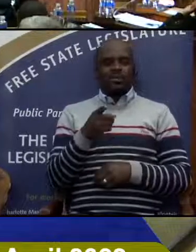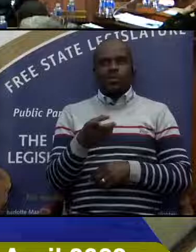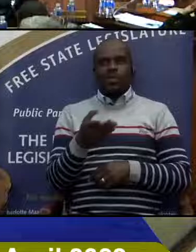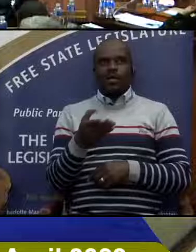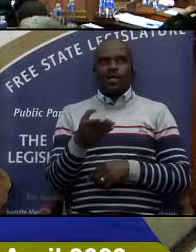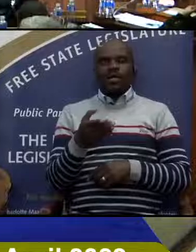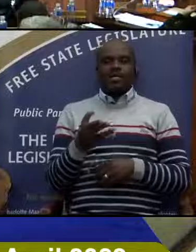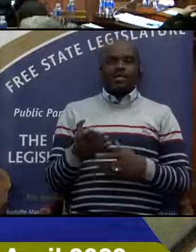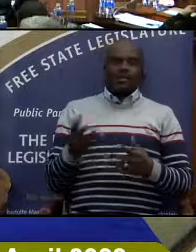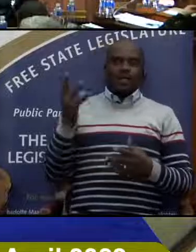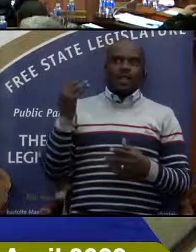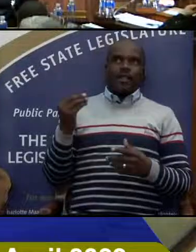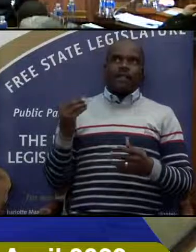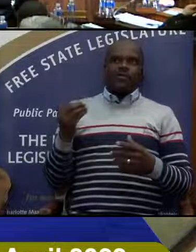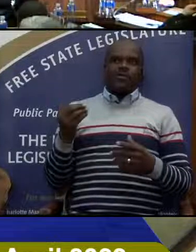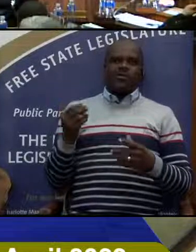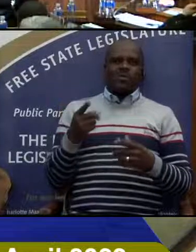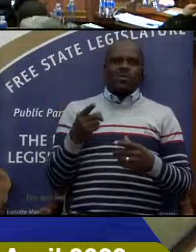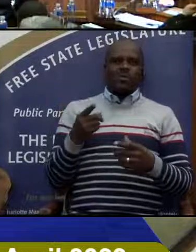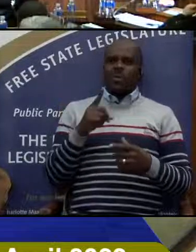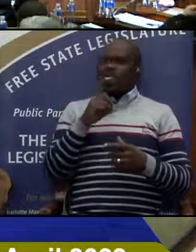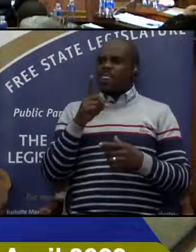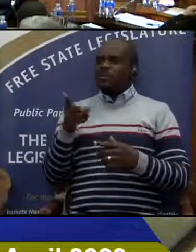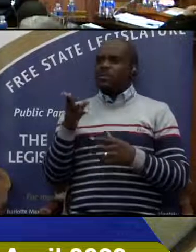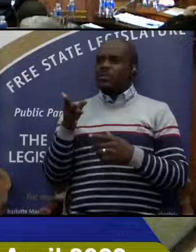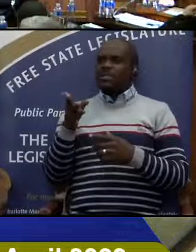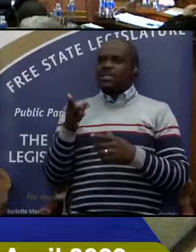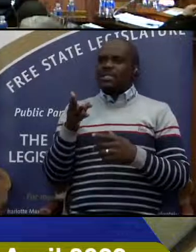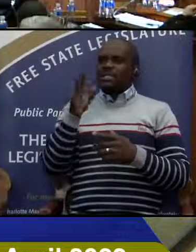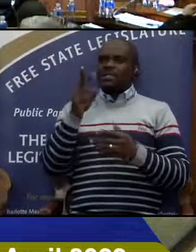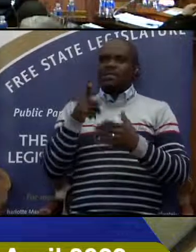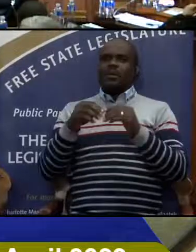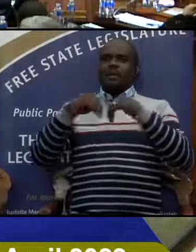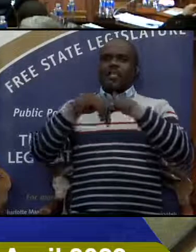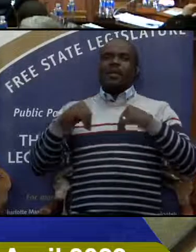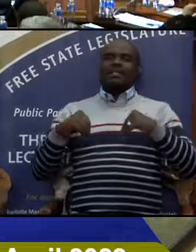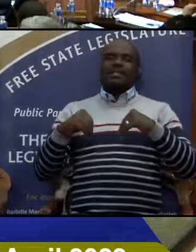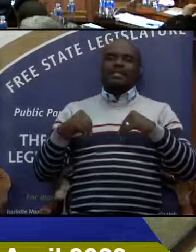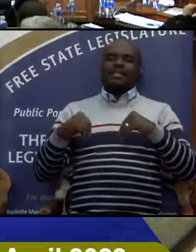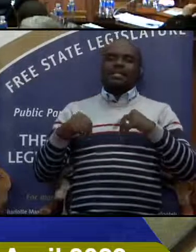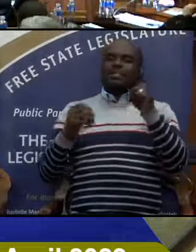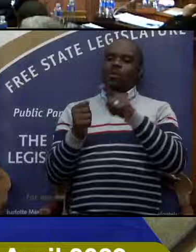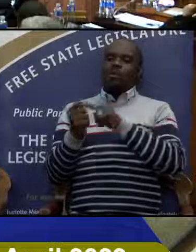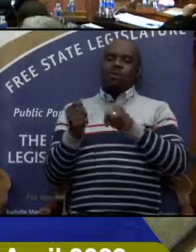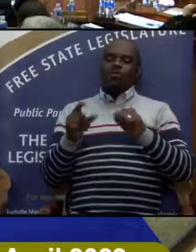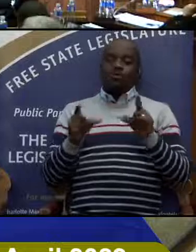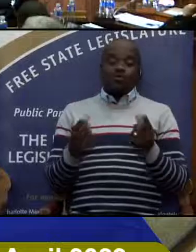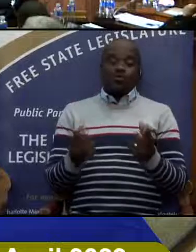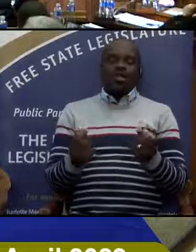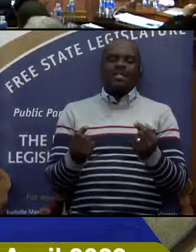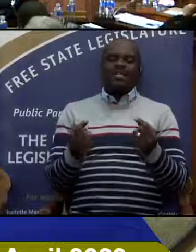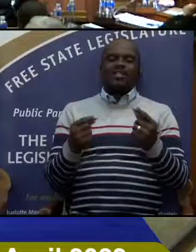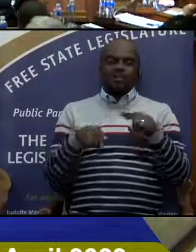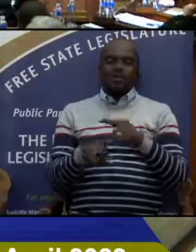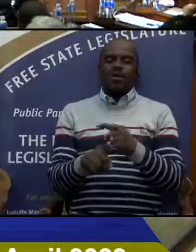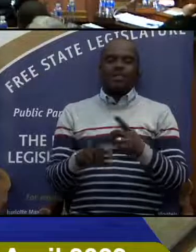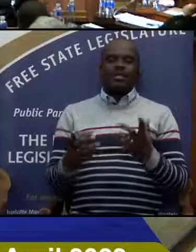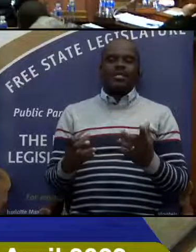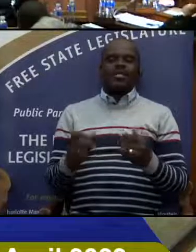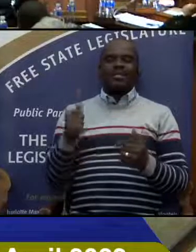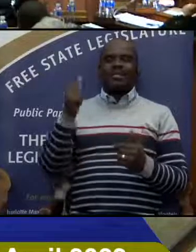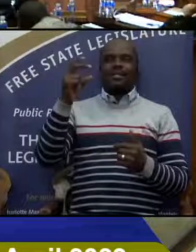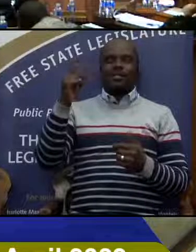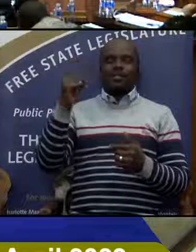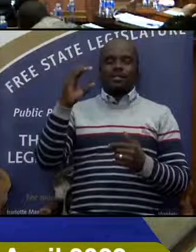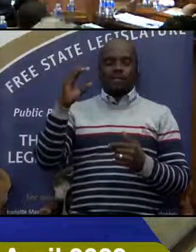colonialism, white people for their own malfeasance and delinquency. The ANC in the Free States decline